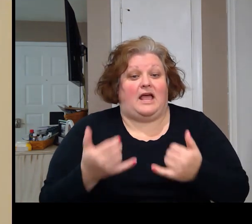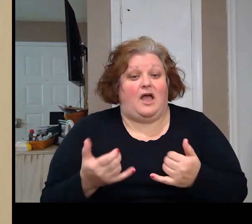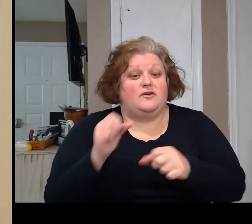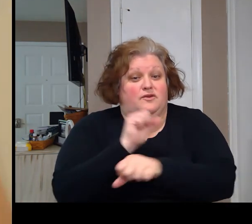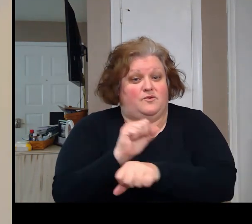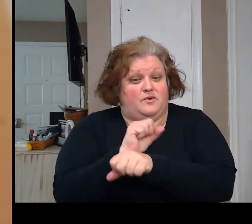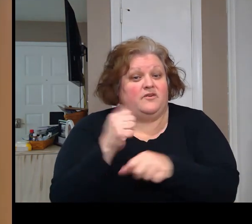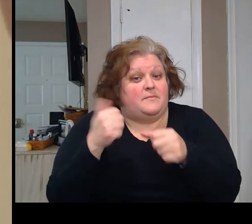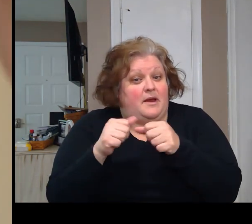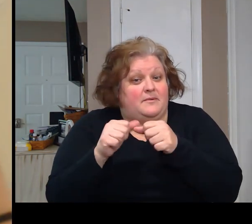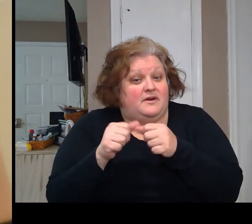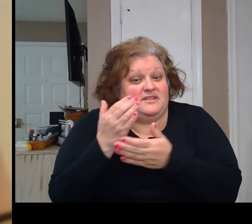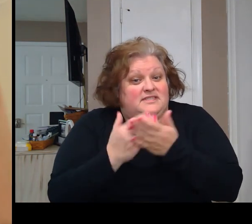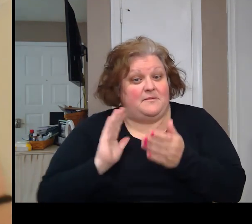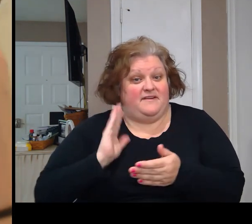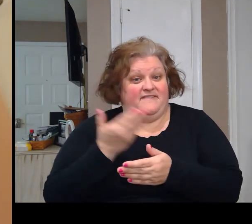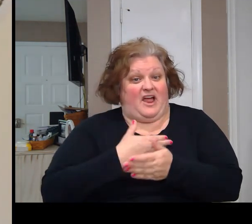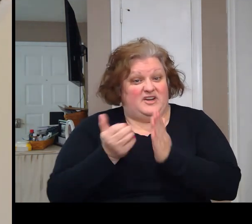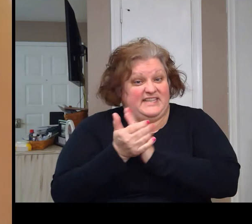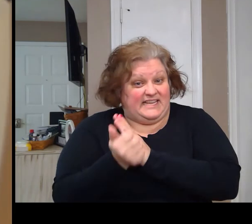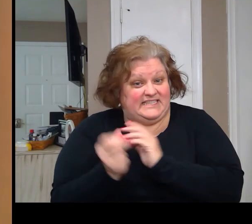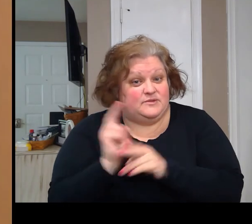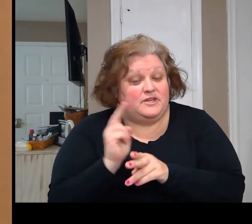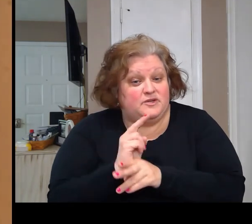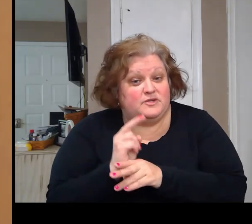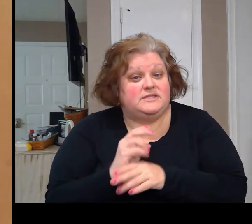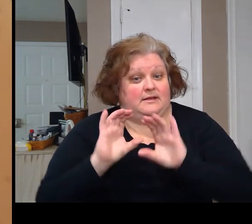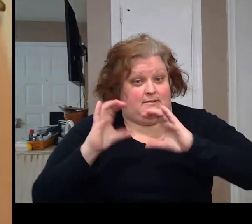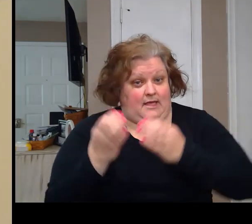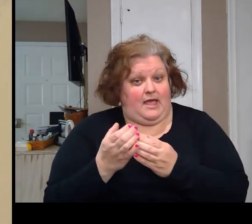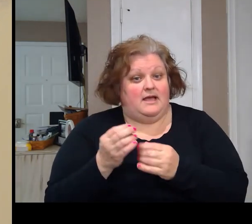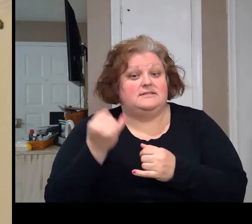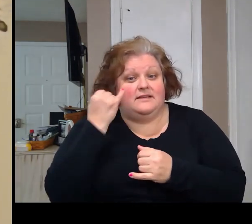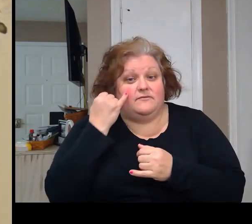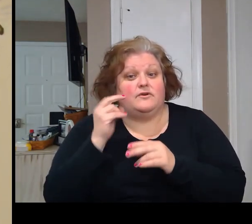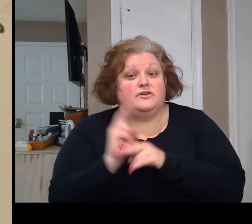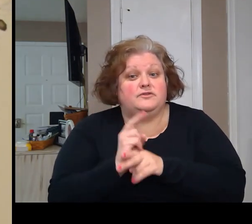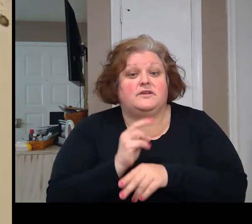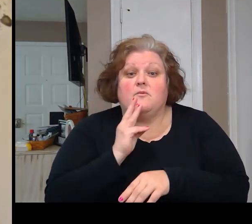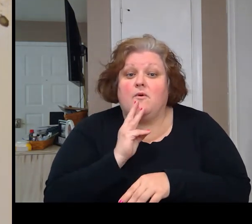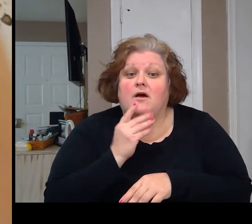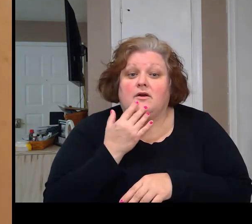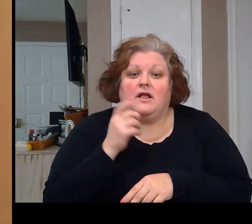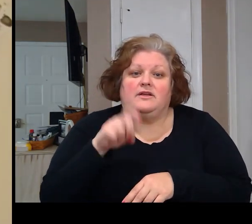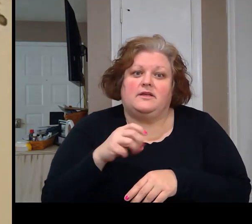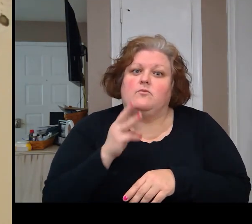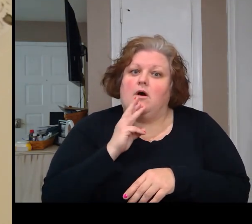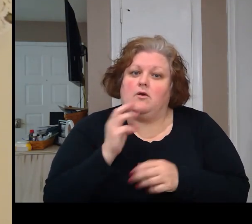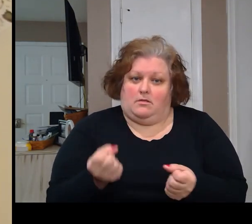As you're working, remember some of our techniques that we use in class. If we're using watercolor, we need water,